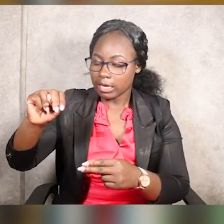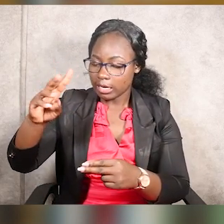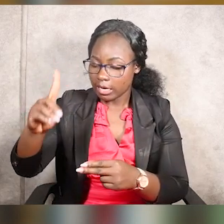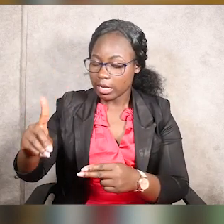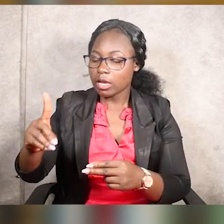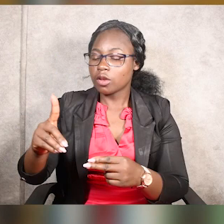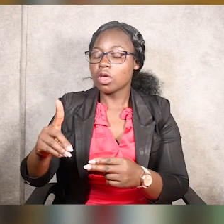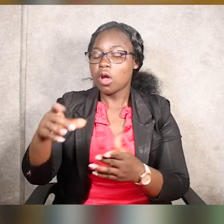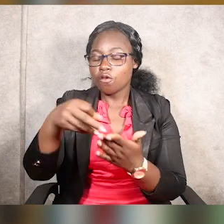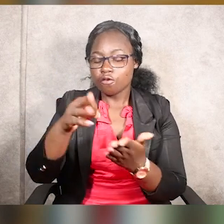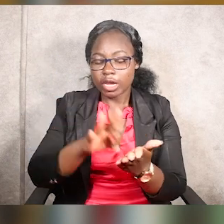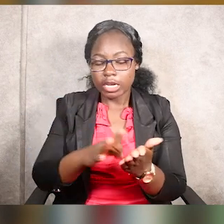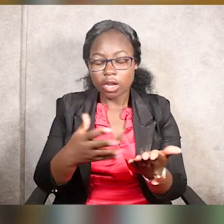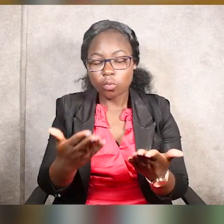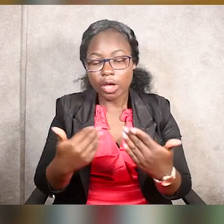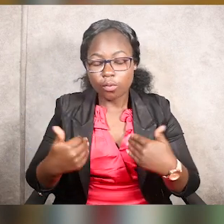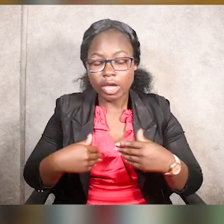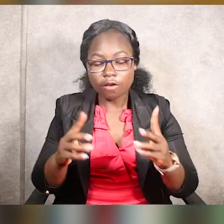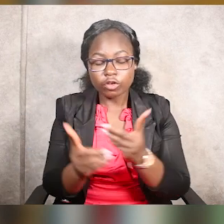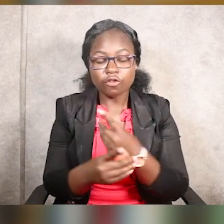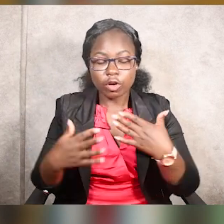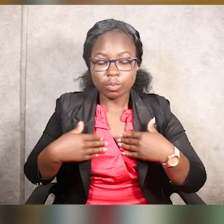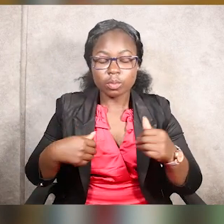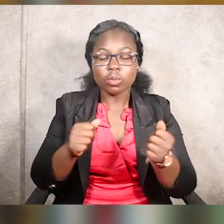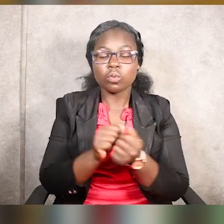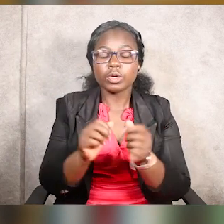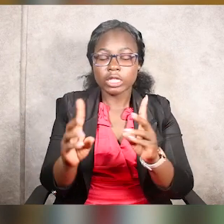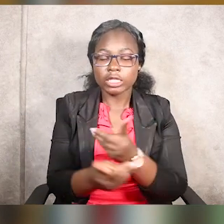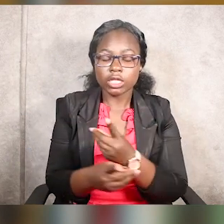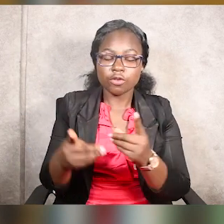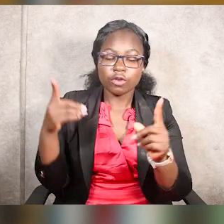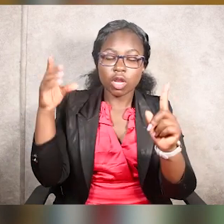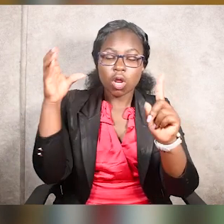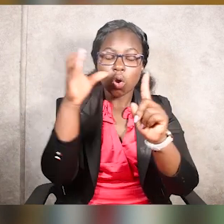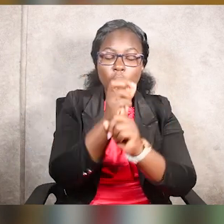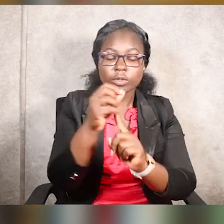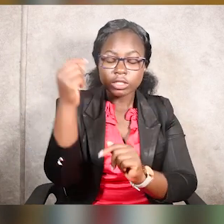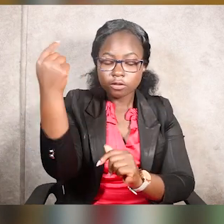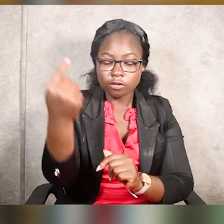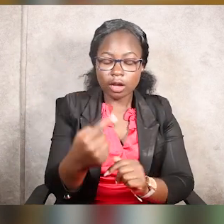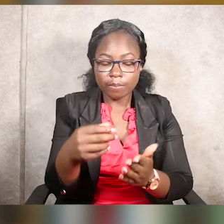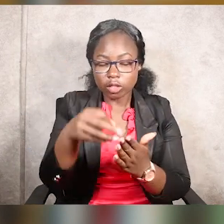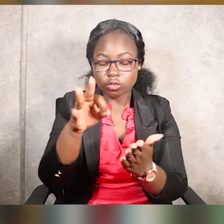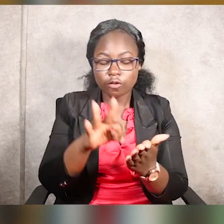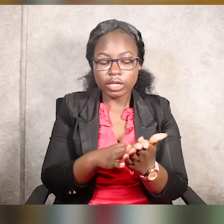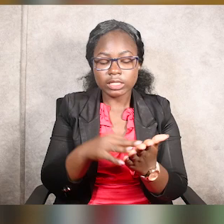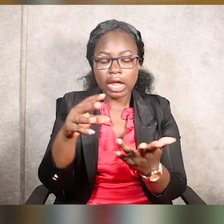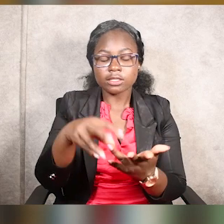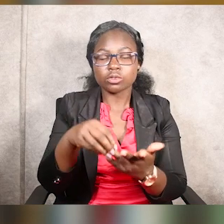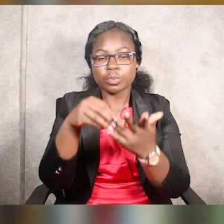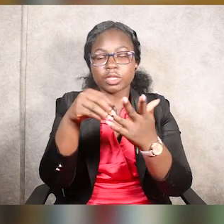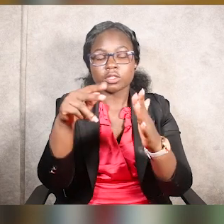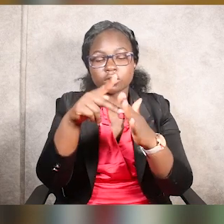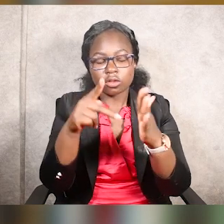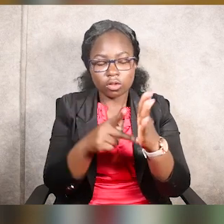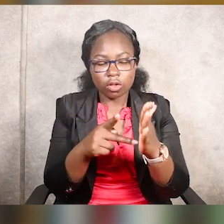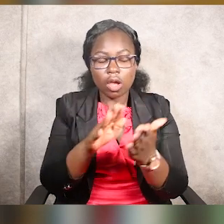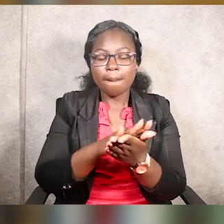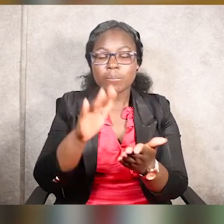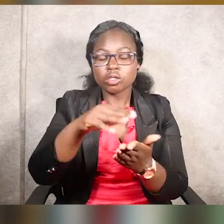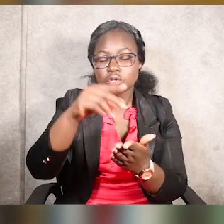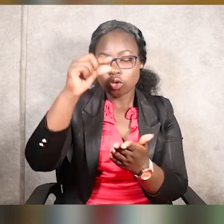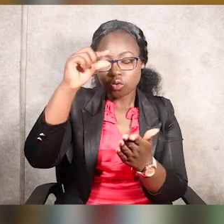have different people with different objectives coming to finance a certain project. Mostly you find